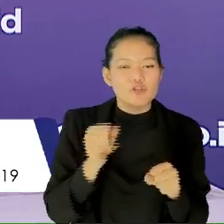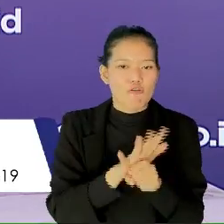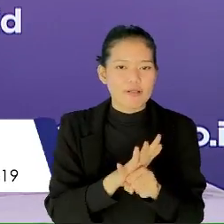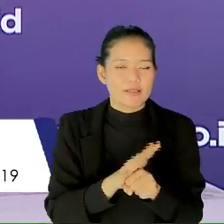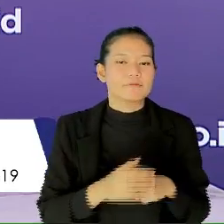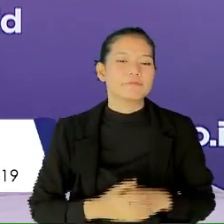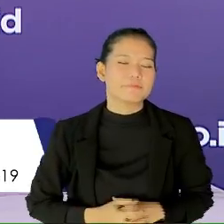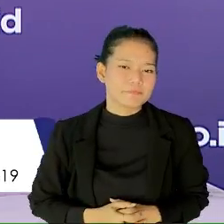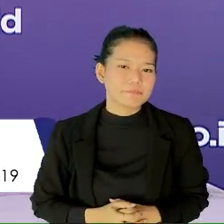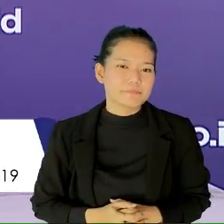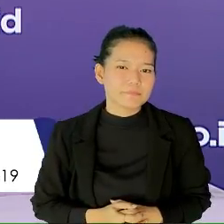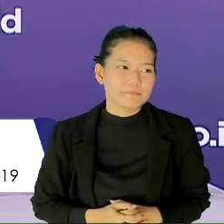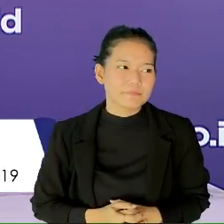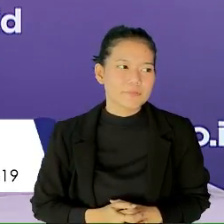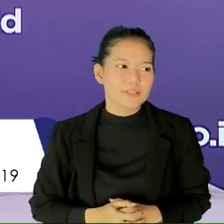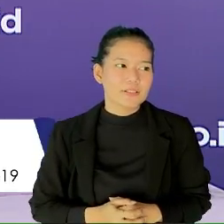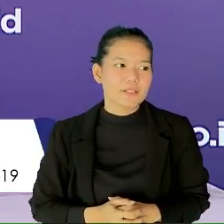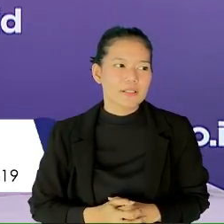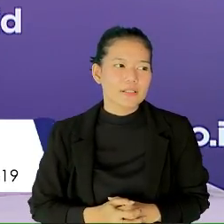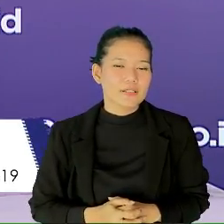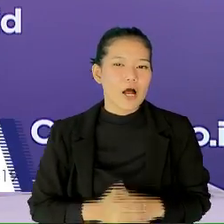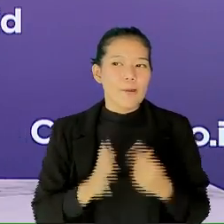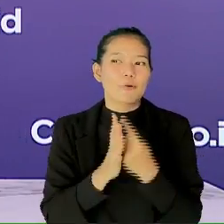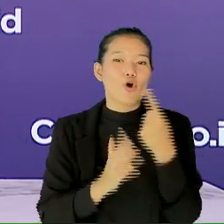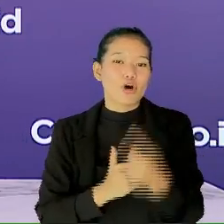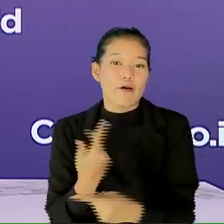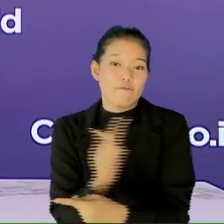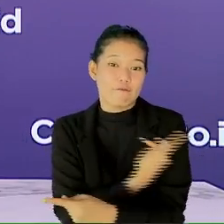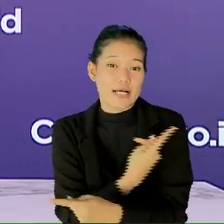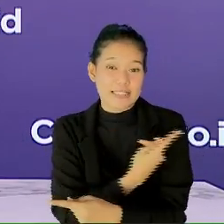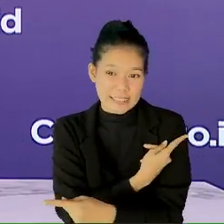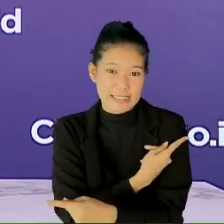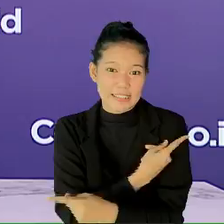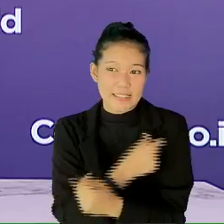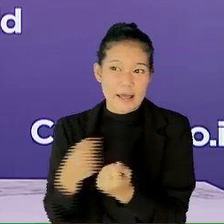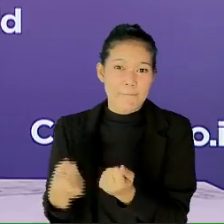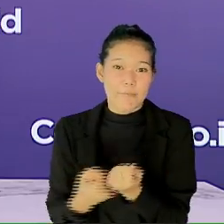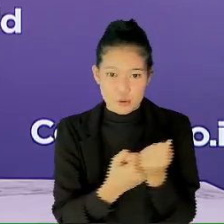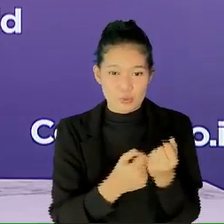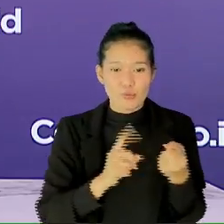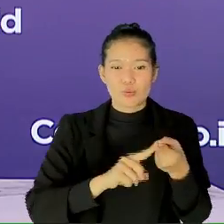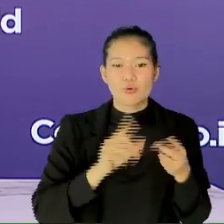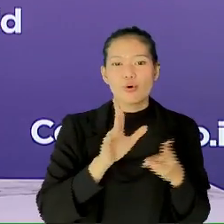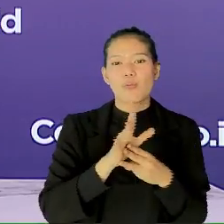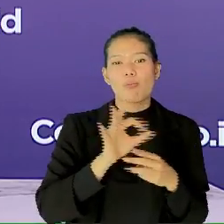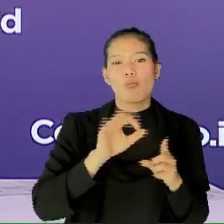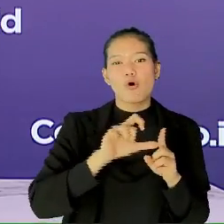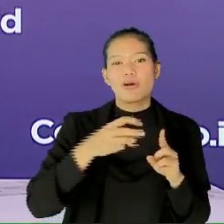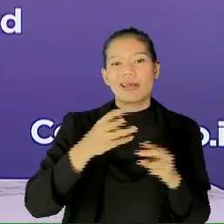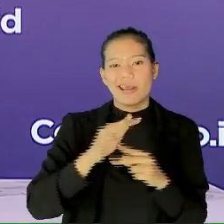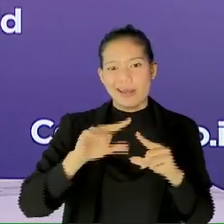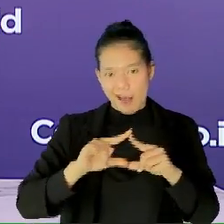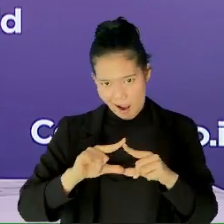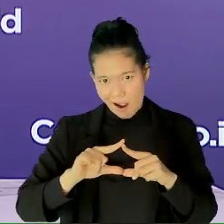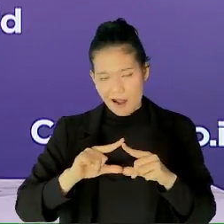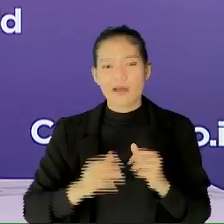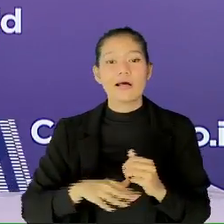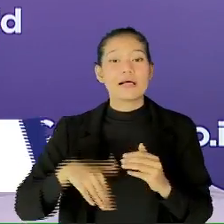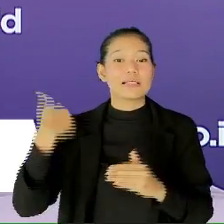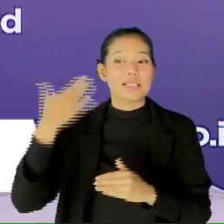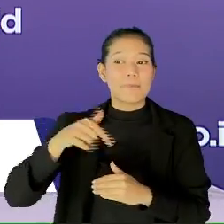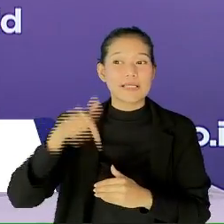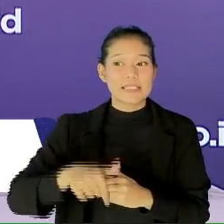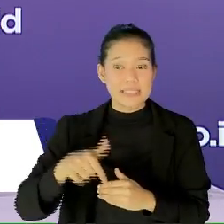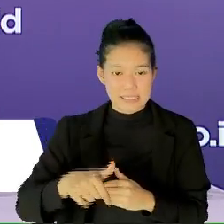Indonesia. And vaccine used for the booster is Moderna. And so far,